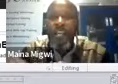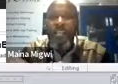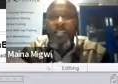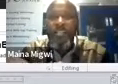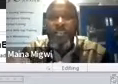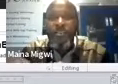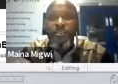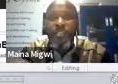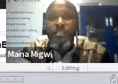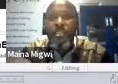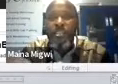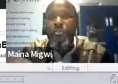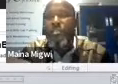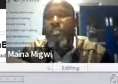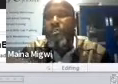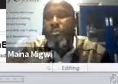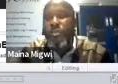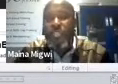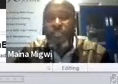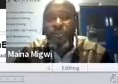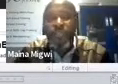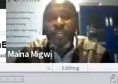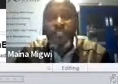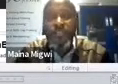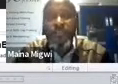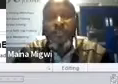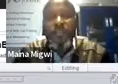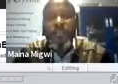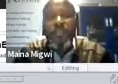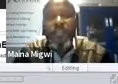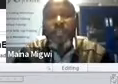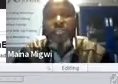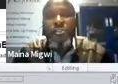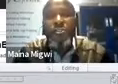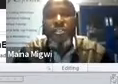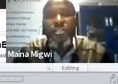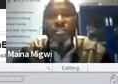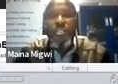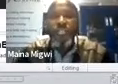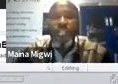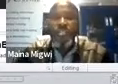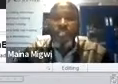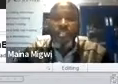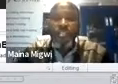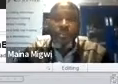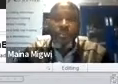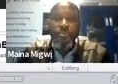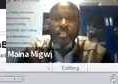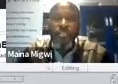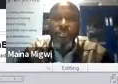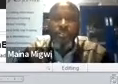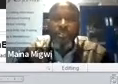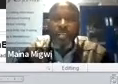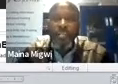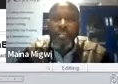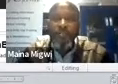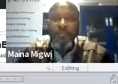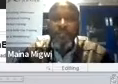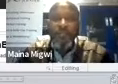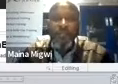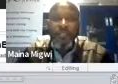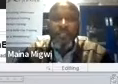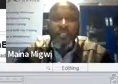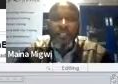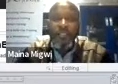ethical guidelines and the context within which the conciliation occurs. A decision which is arrived at in conciliation is binding.